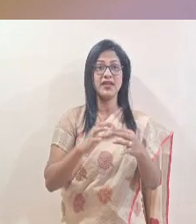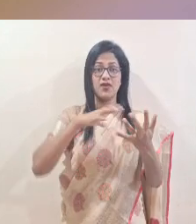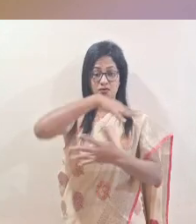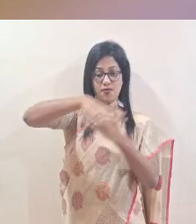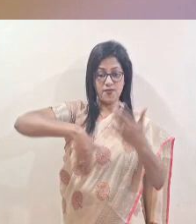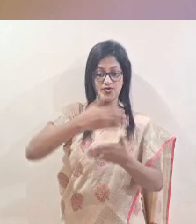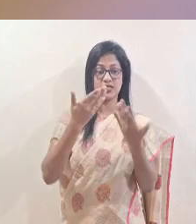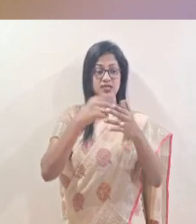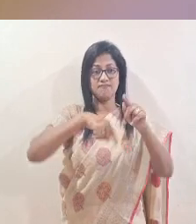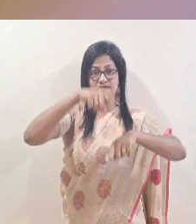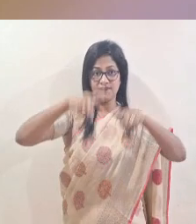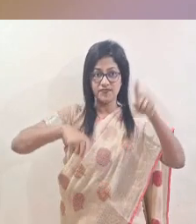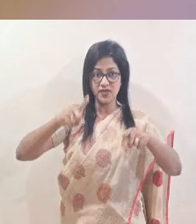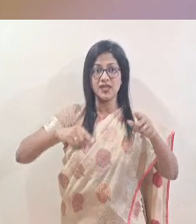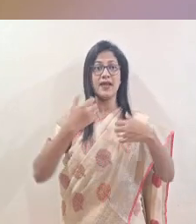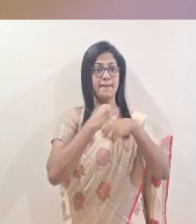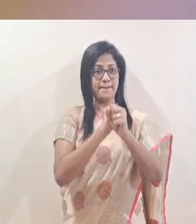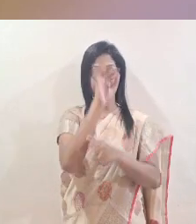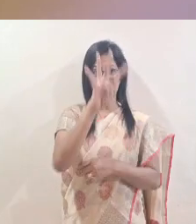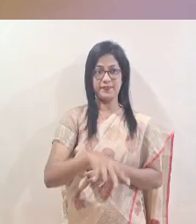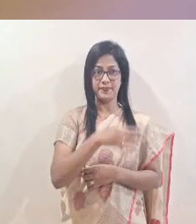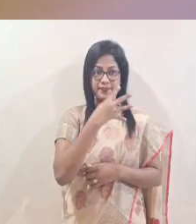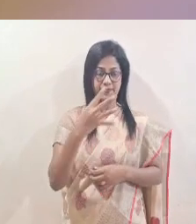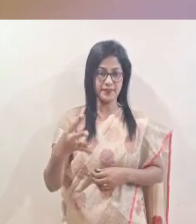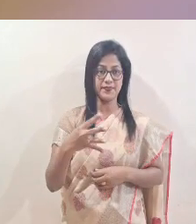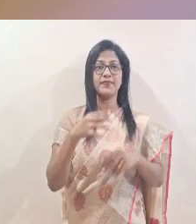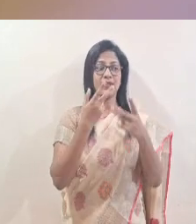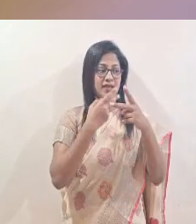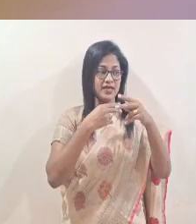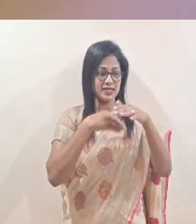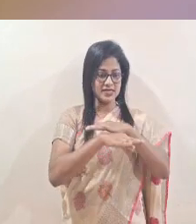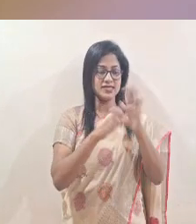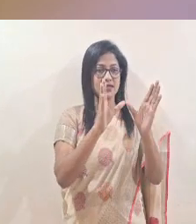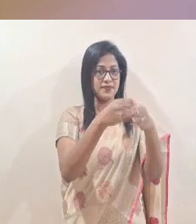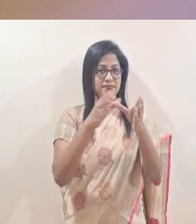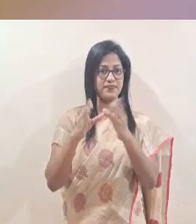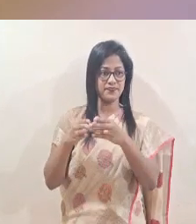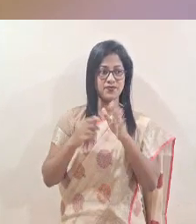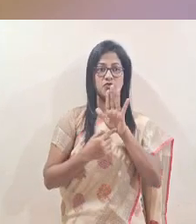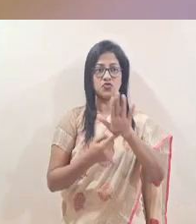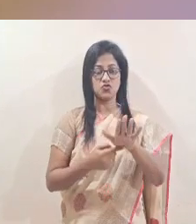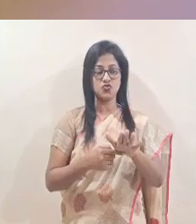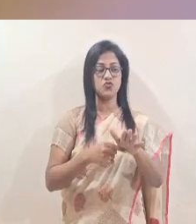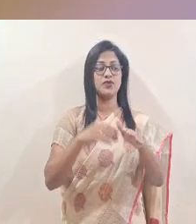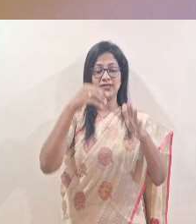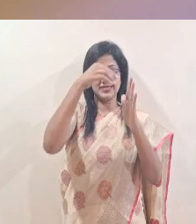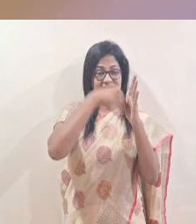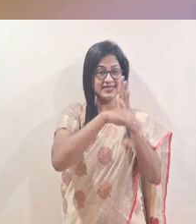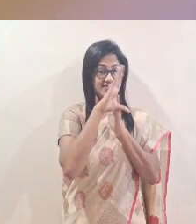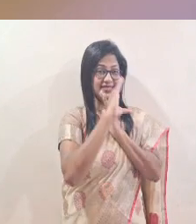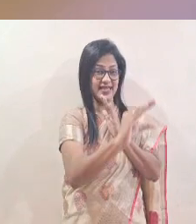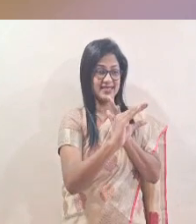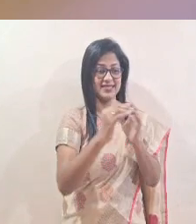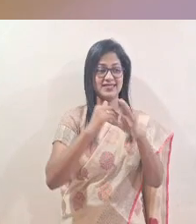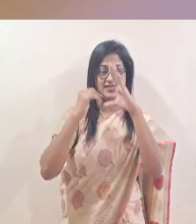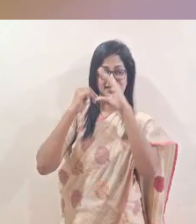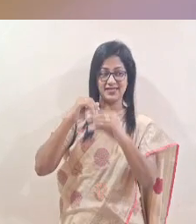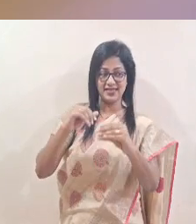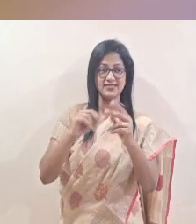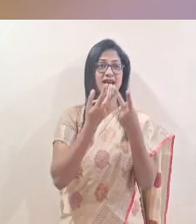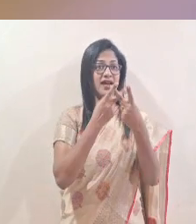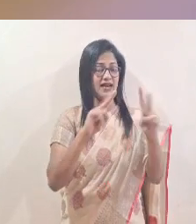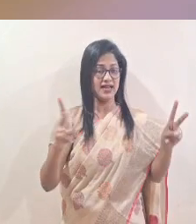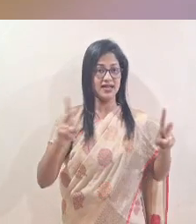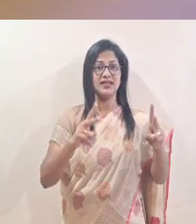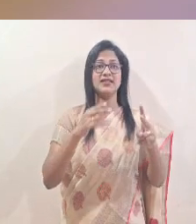a composite range, and we can create an index to show it in each grid. So node density, intersection density, and all the